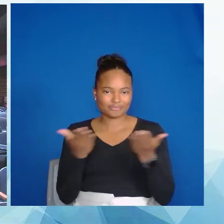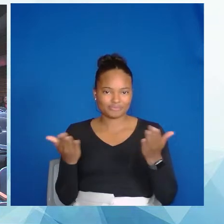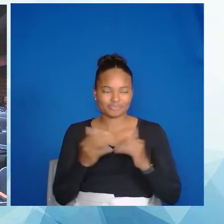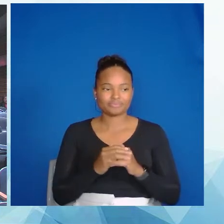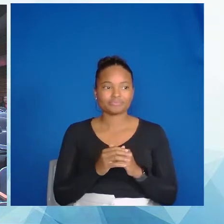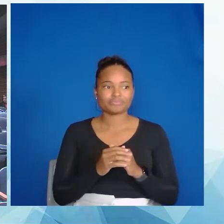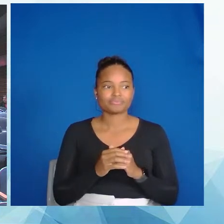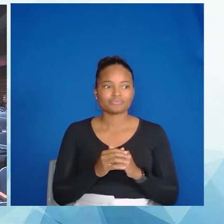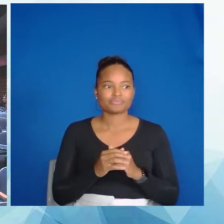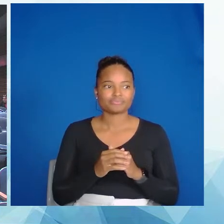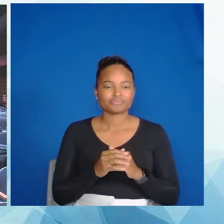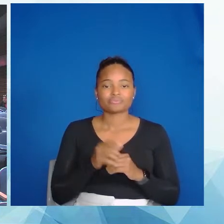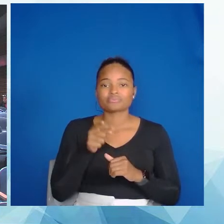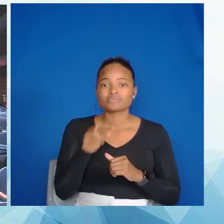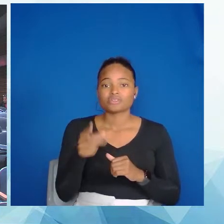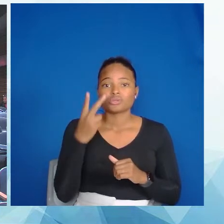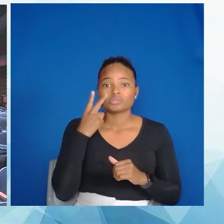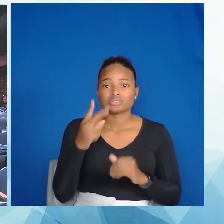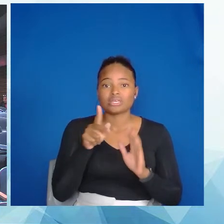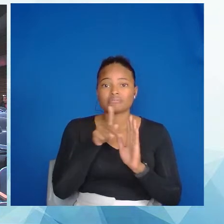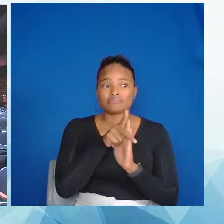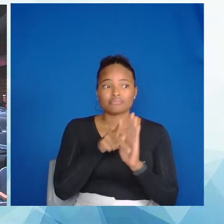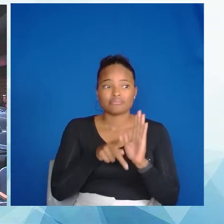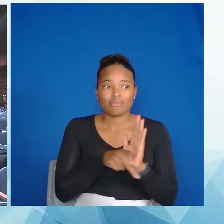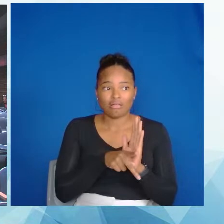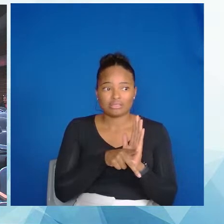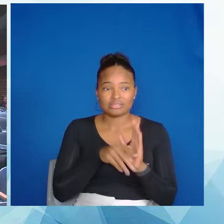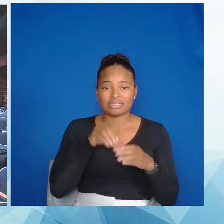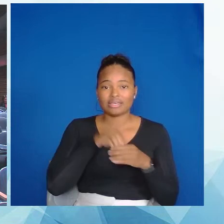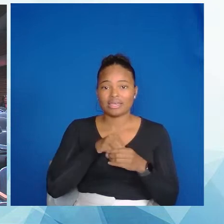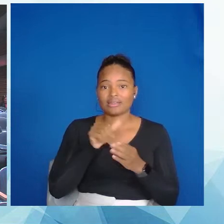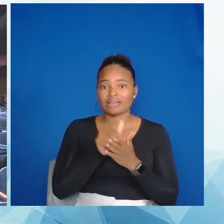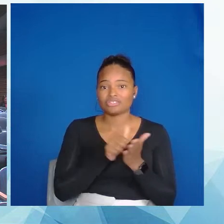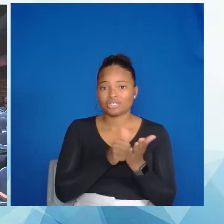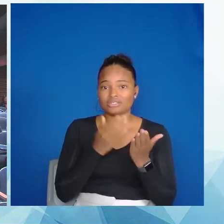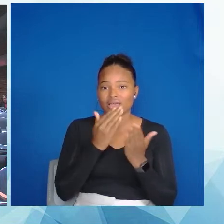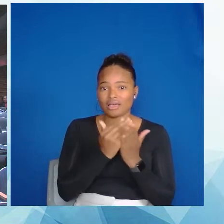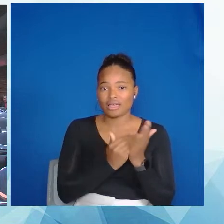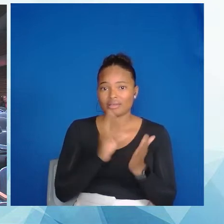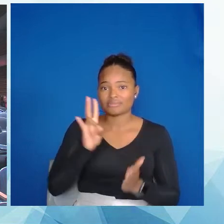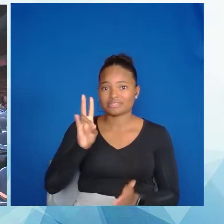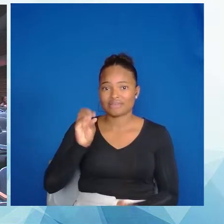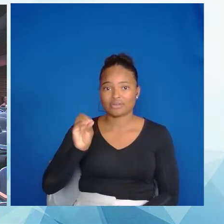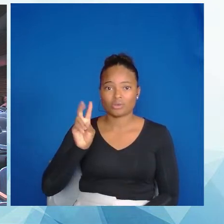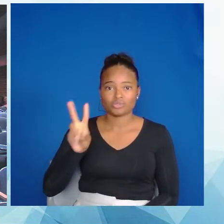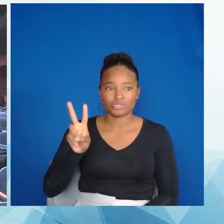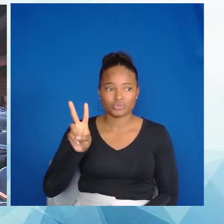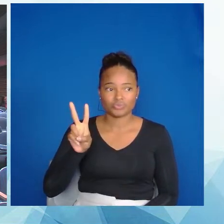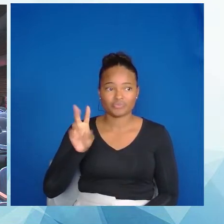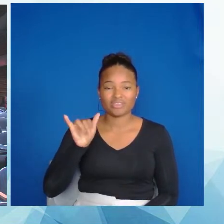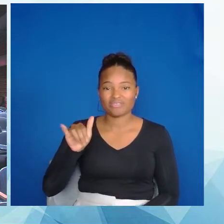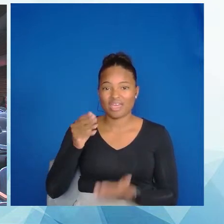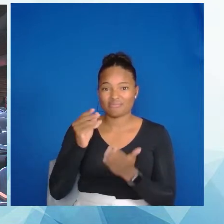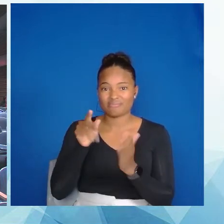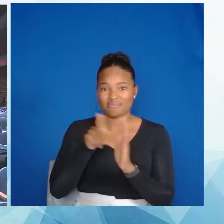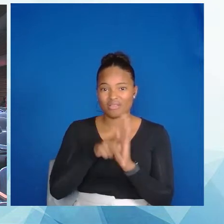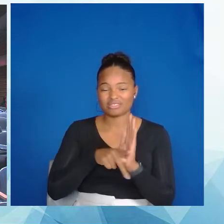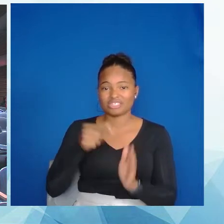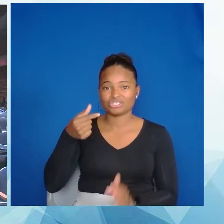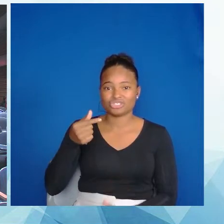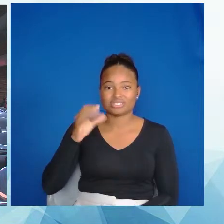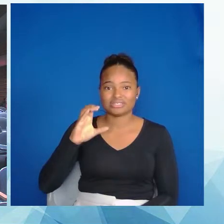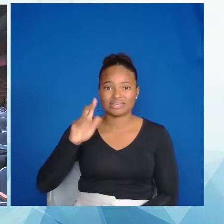you the policies in Agenda Item 7.02, policies GCKA